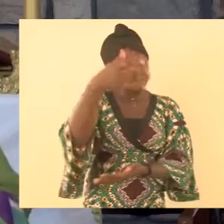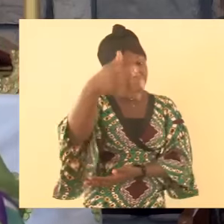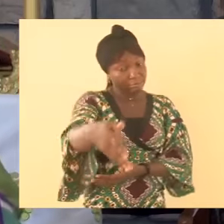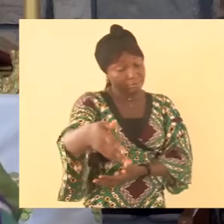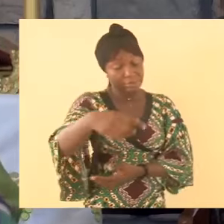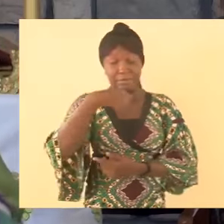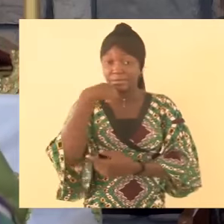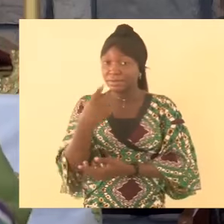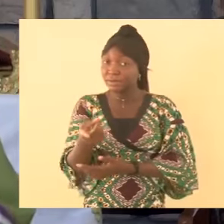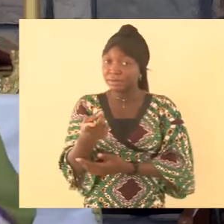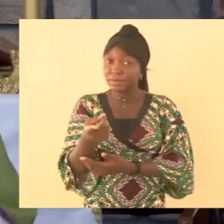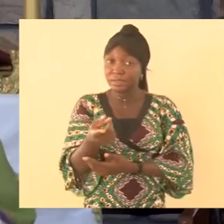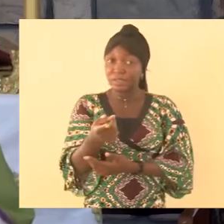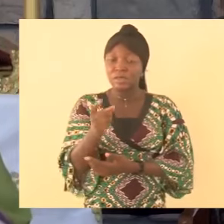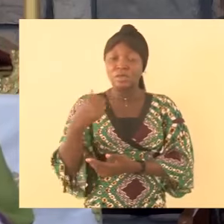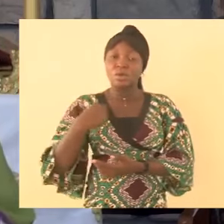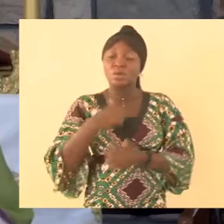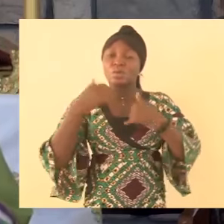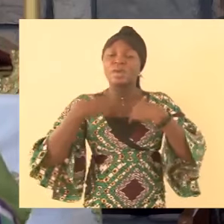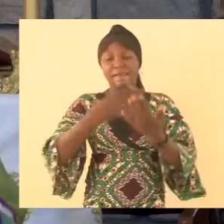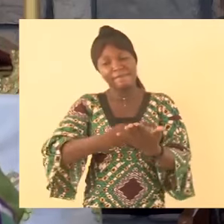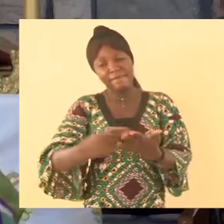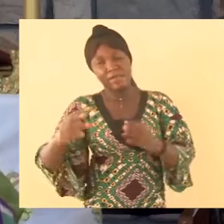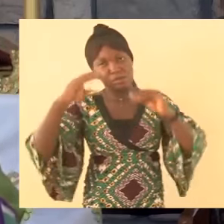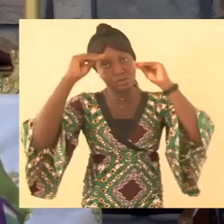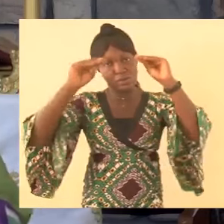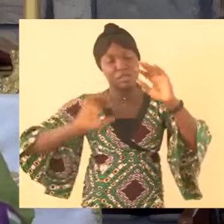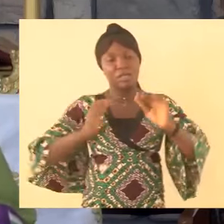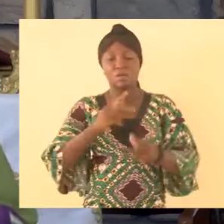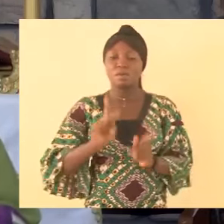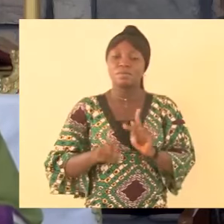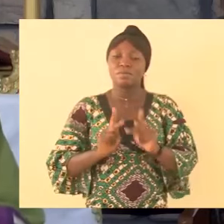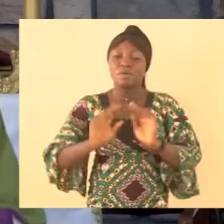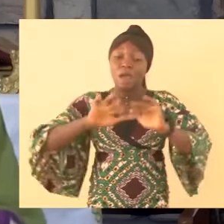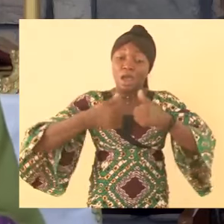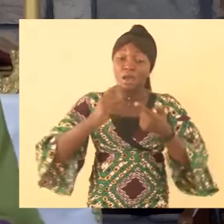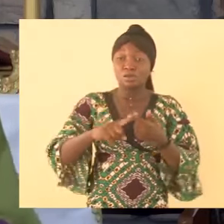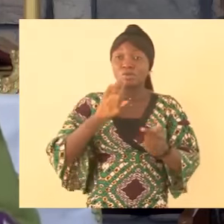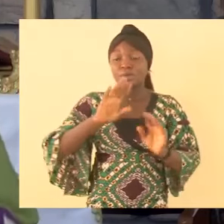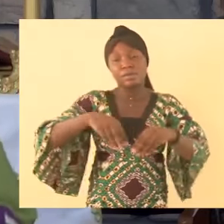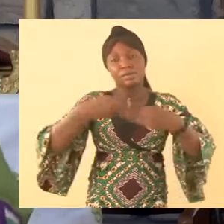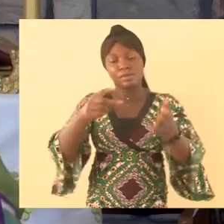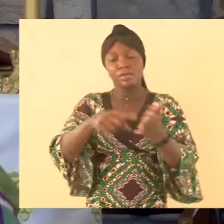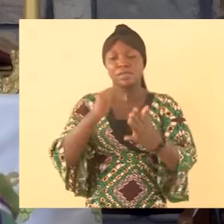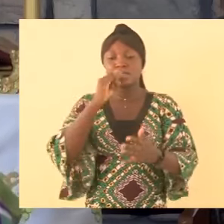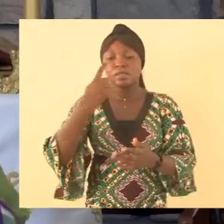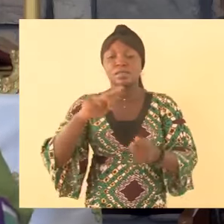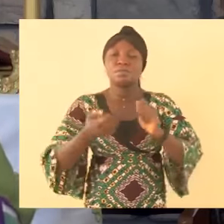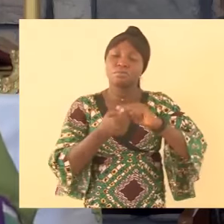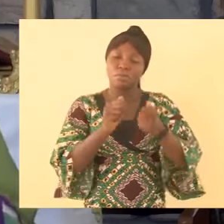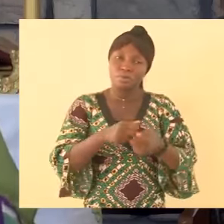said, we have failed to teach our people how to be generous. This is the